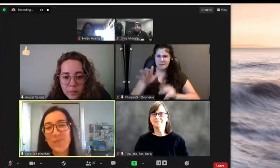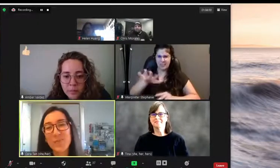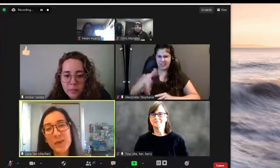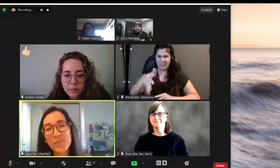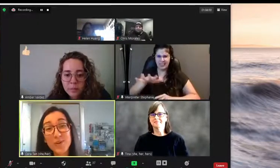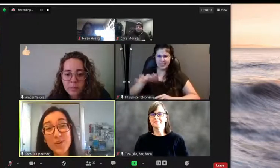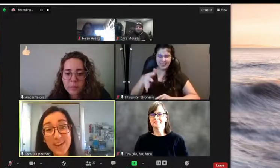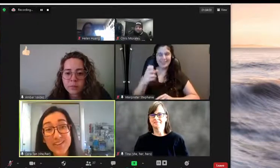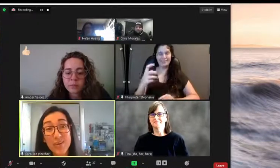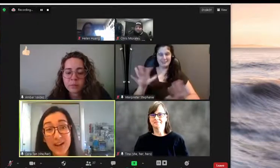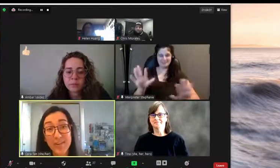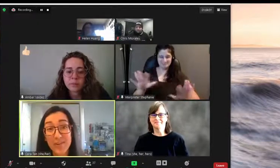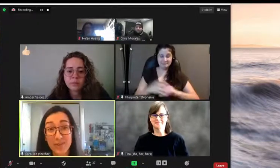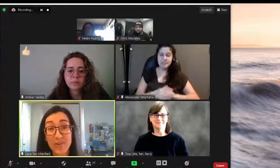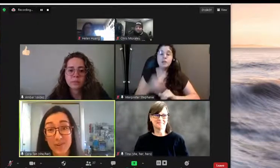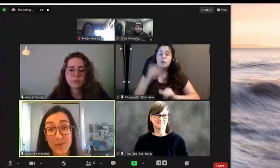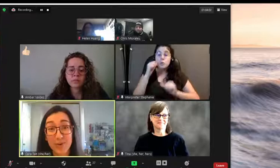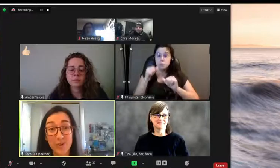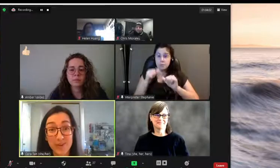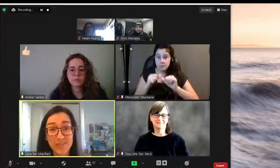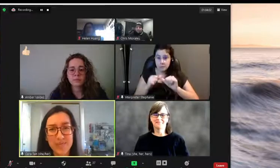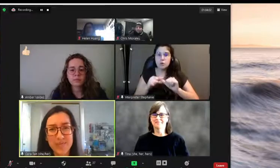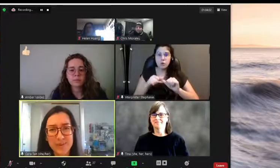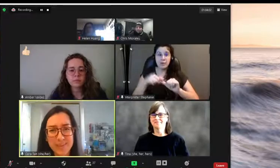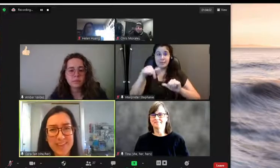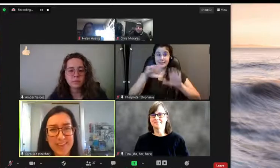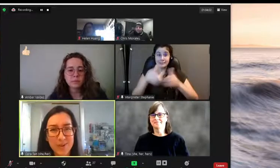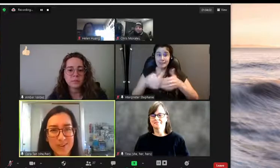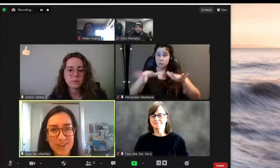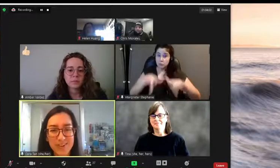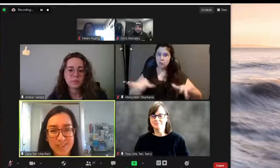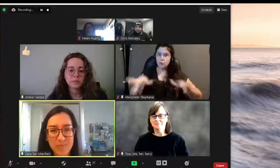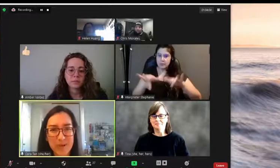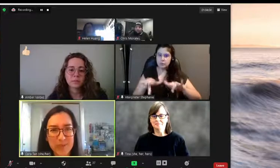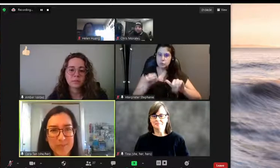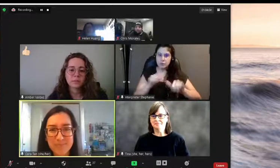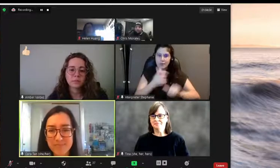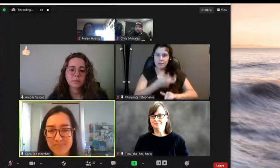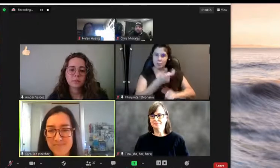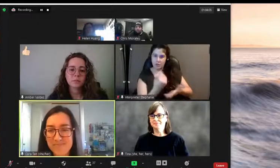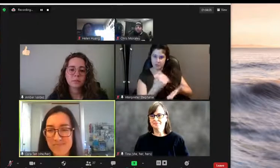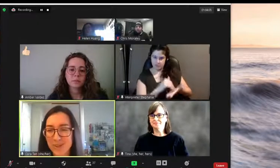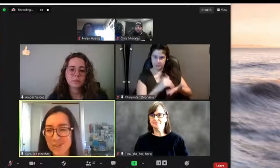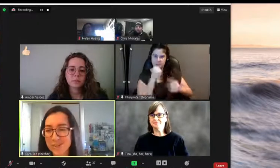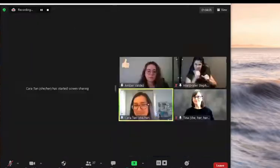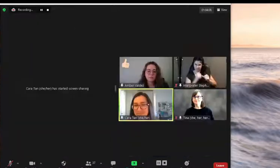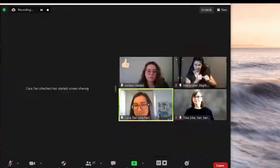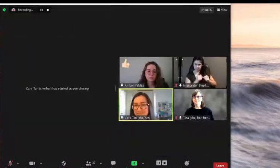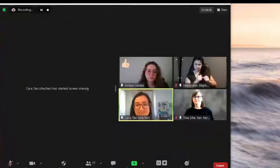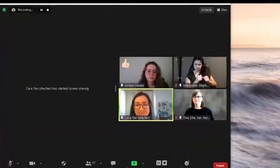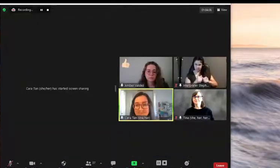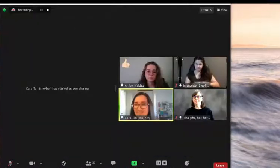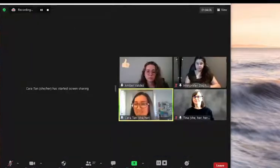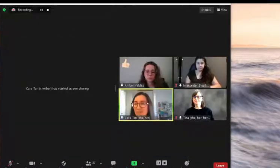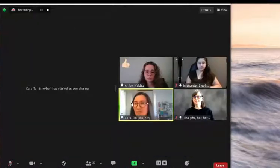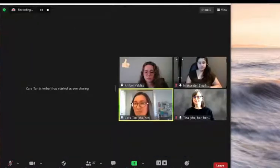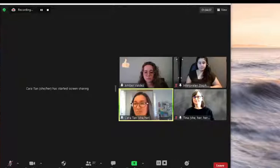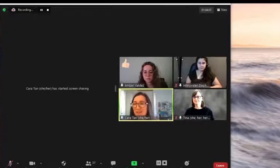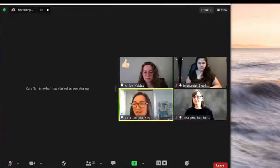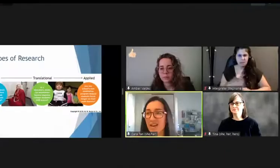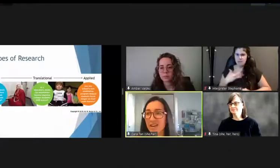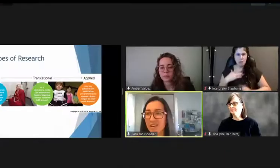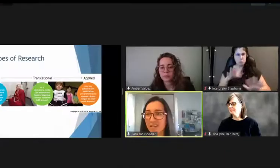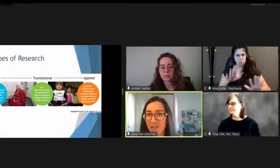Okay, so remember, you can go back and review the recording, but I think that we're doing pretty good. Okay.